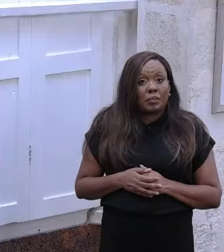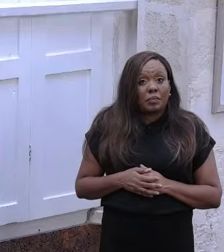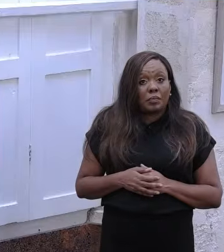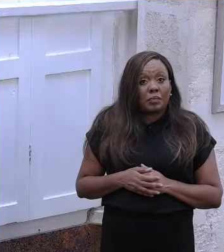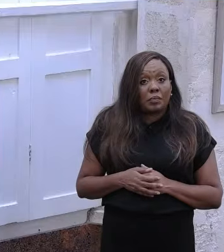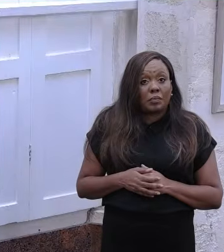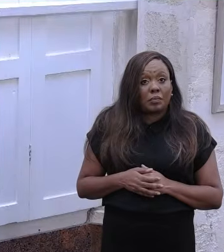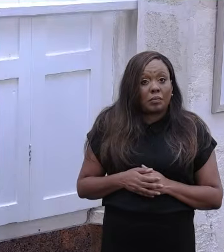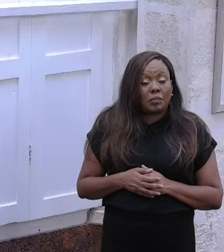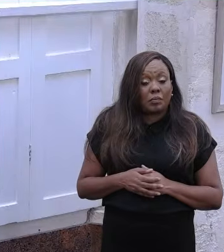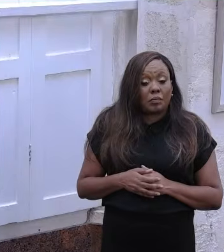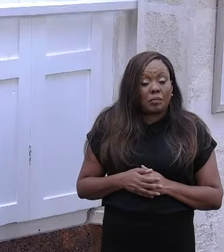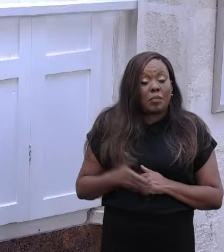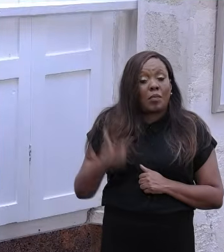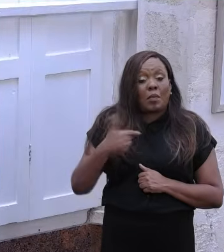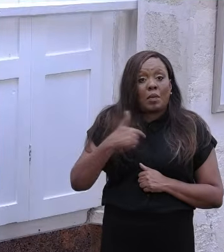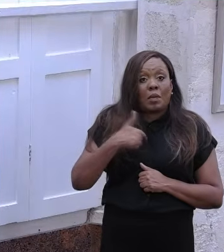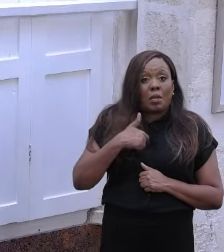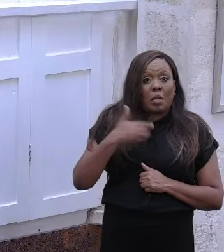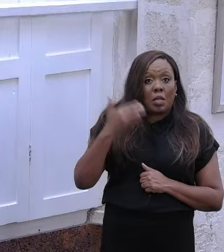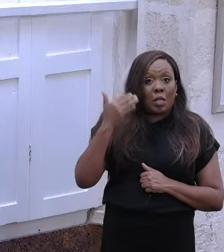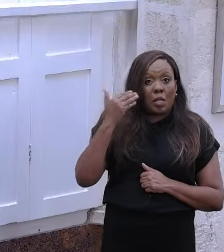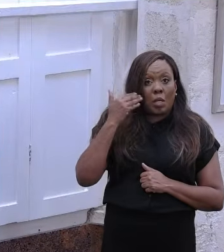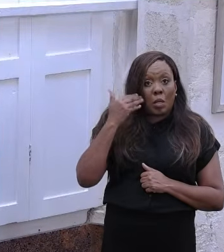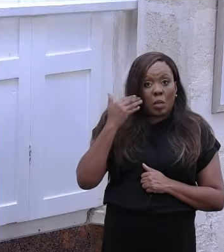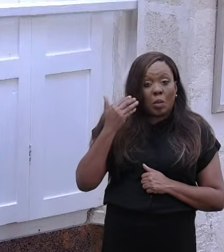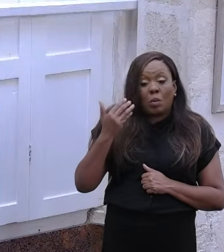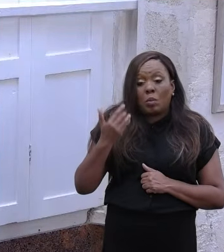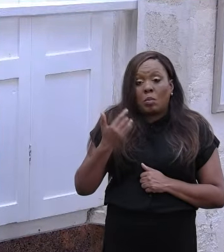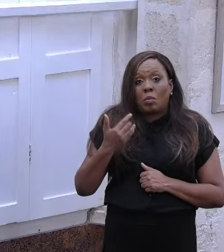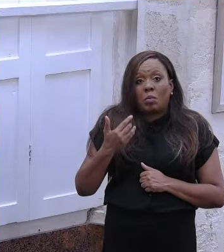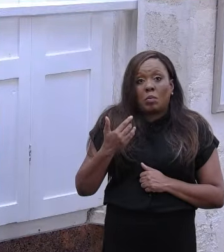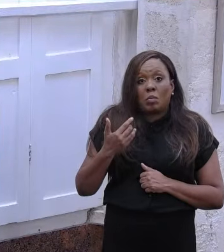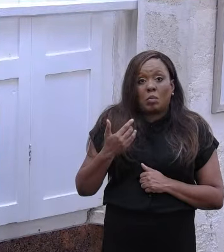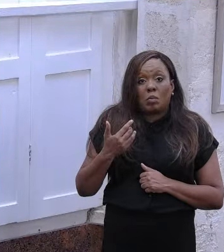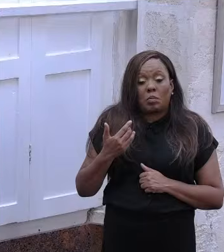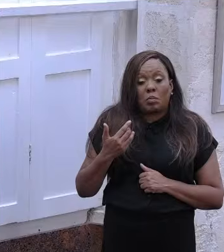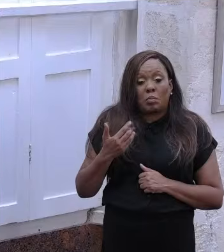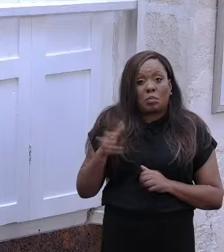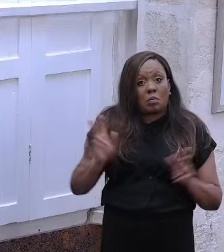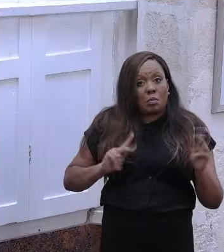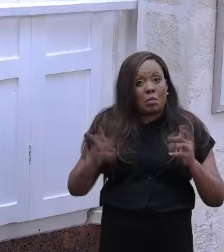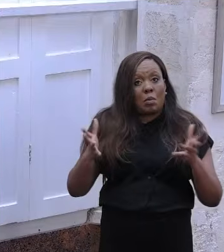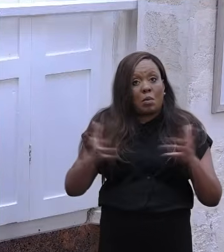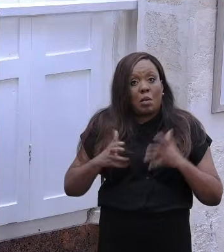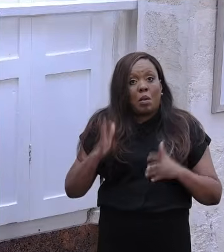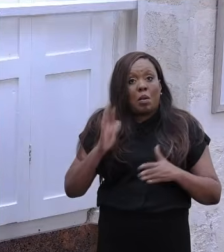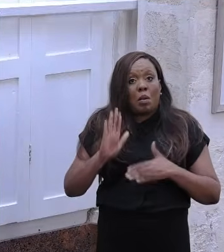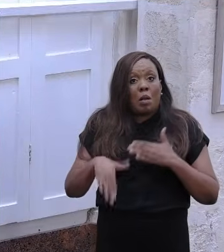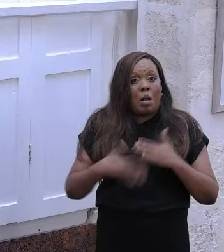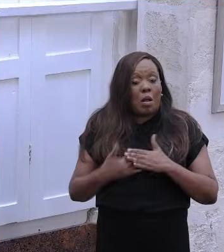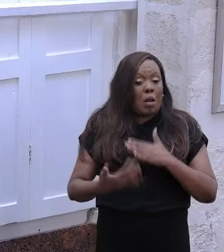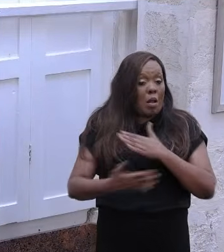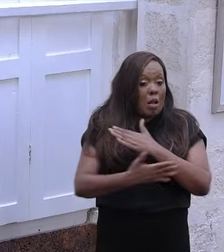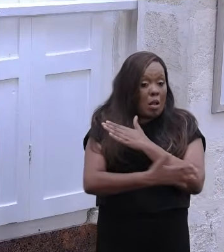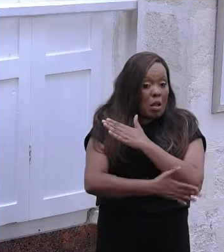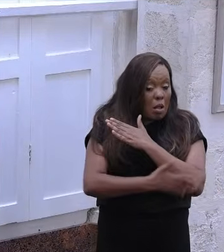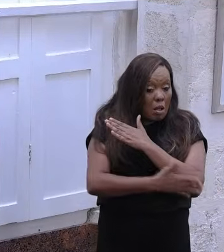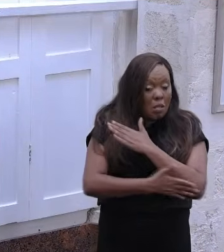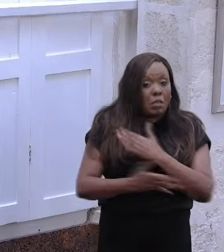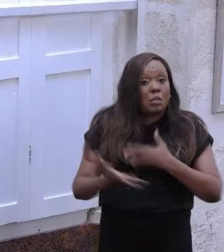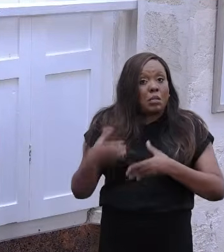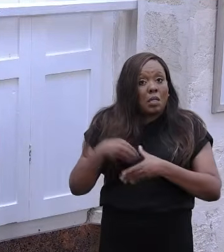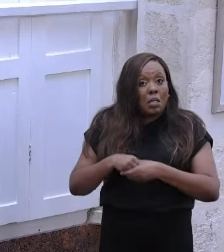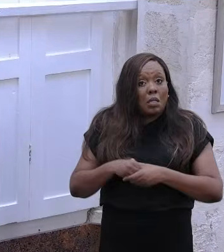cabinet they would do it, to extend it to every CARICOM nation. that they wish to extend it to. So I assume that that